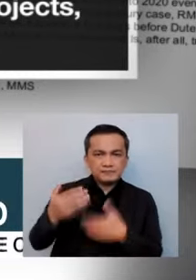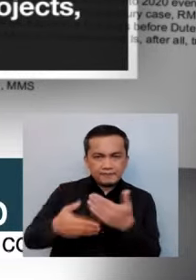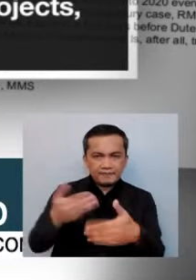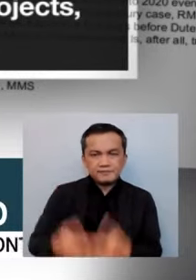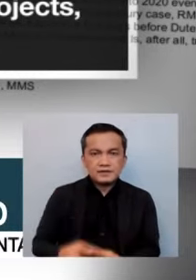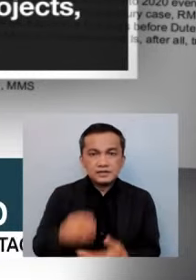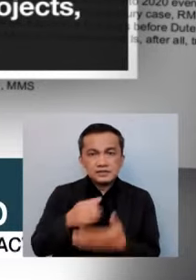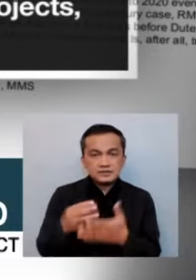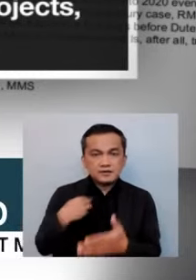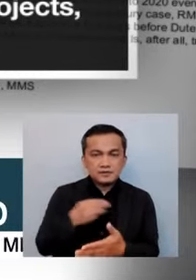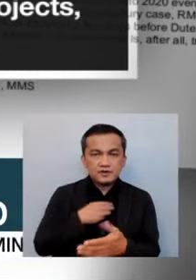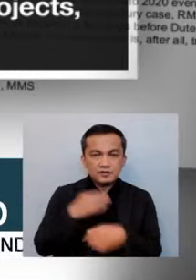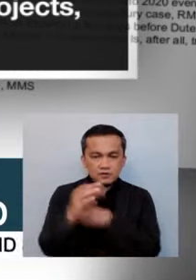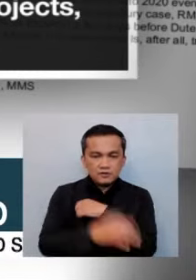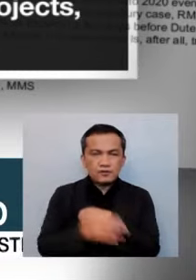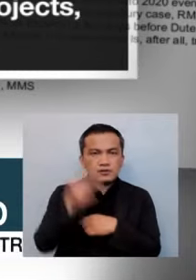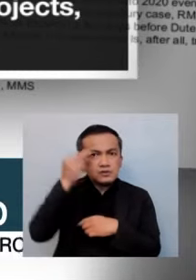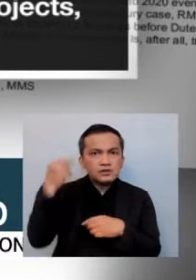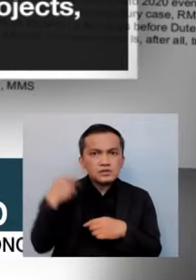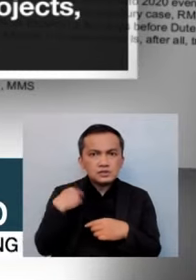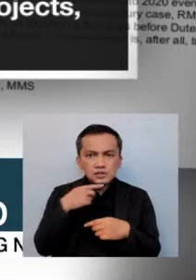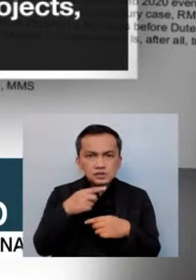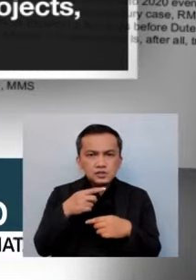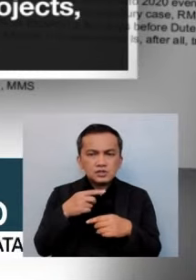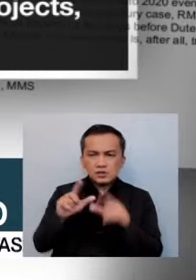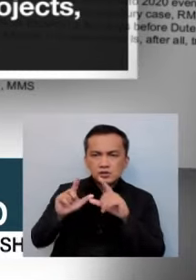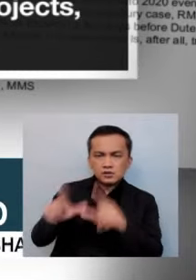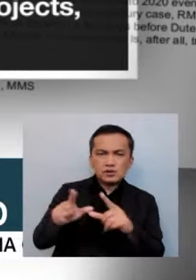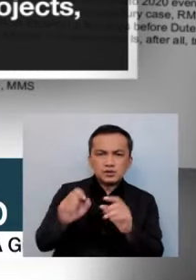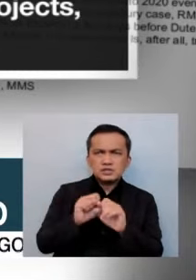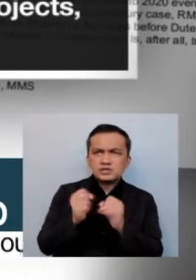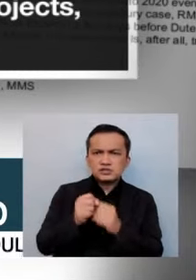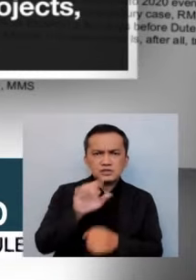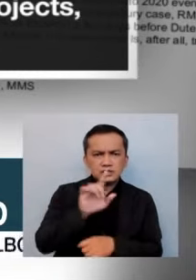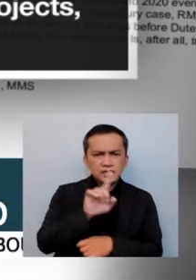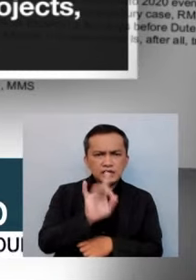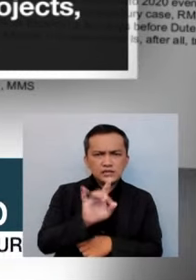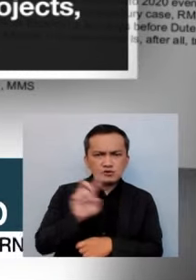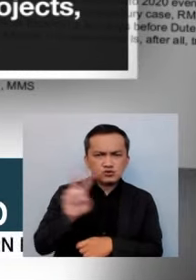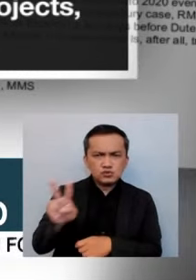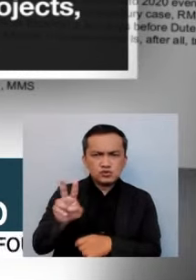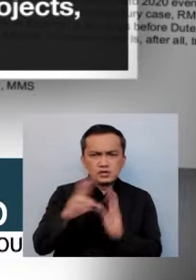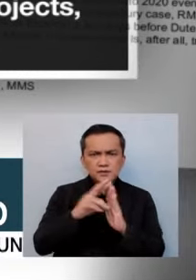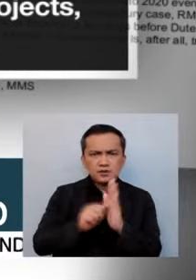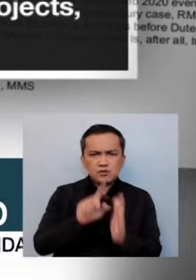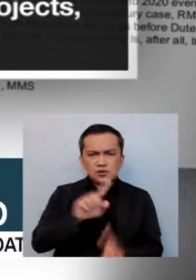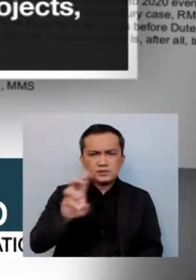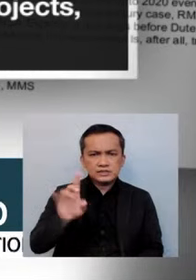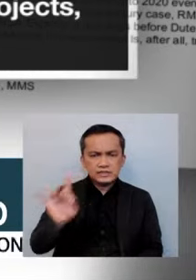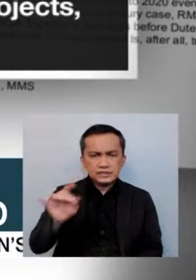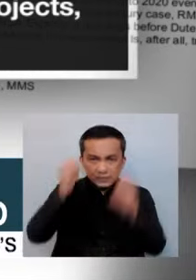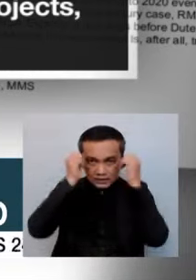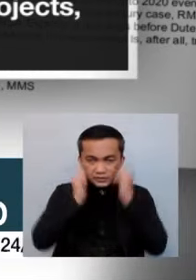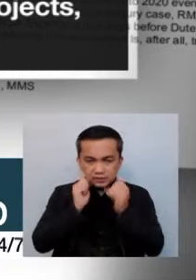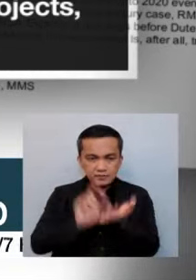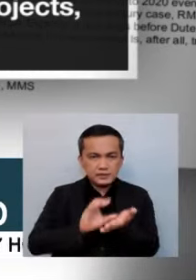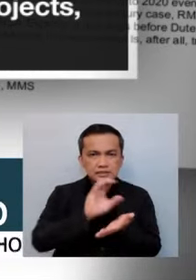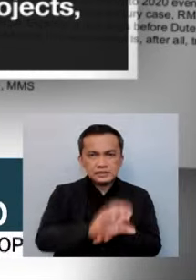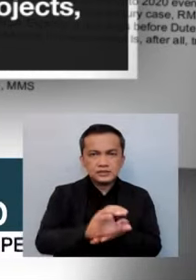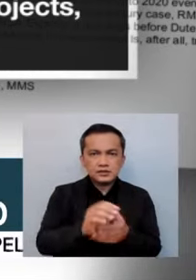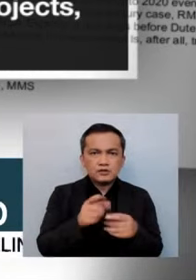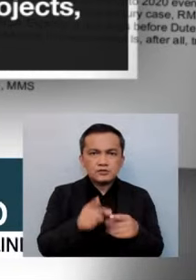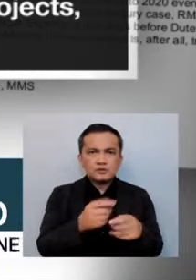including four nuns, were charged with violating Section 8.2 of Republic Act 1168 or the Terrorism Financing Prevention and